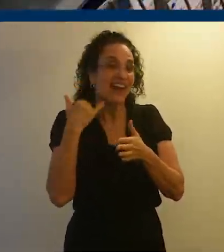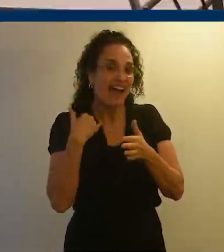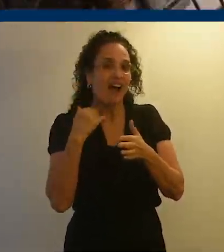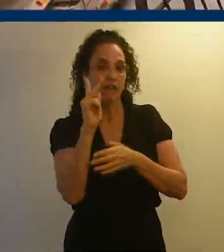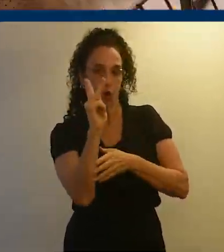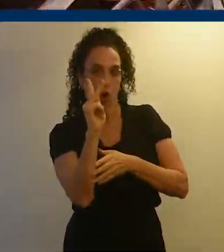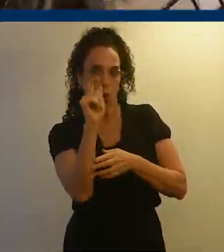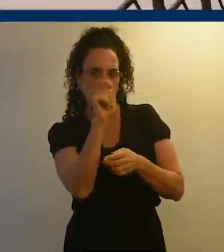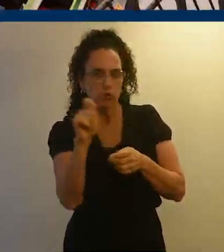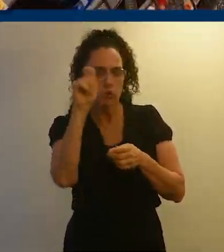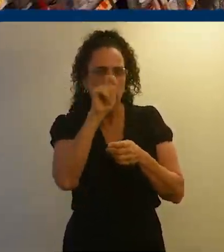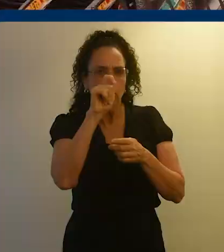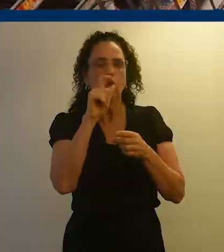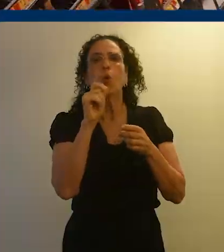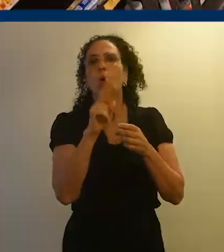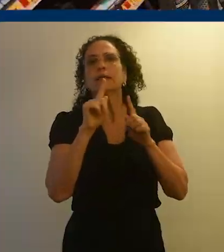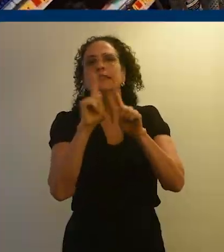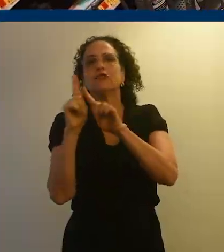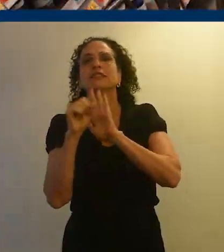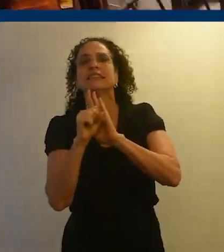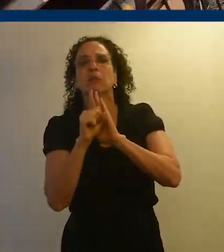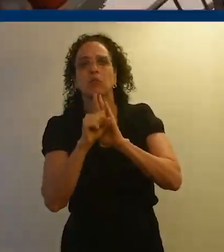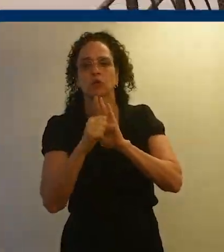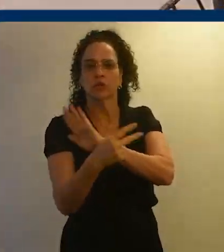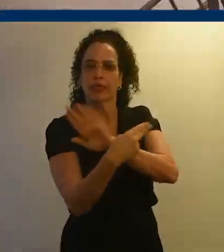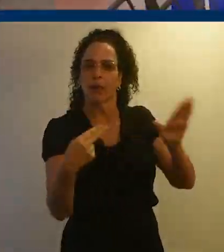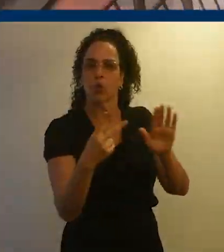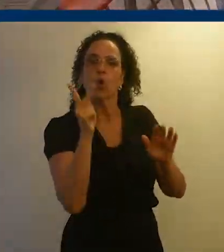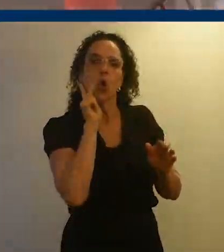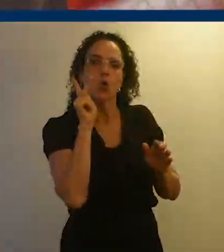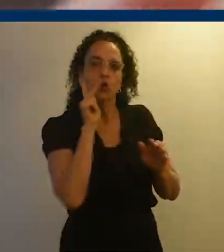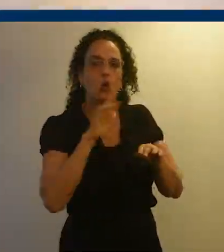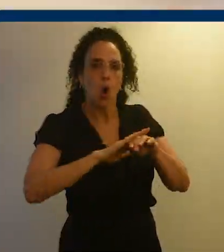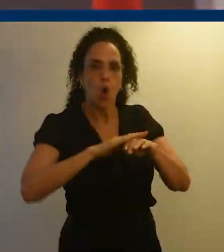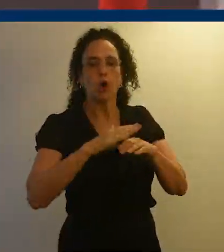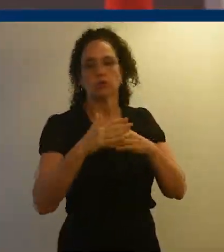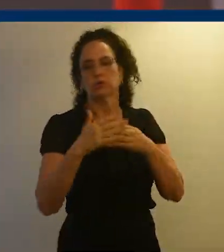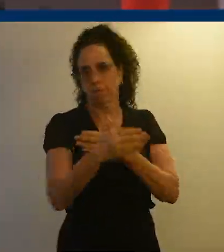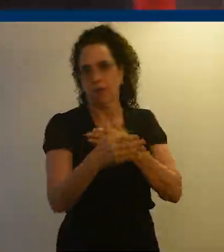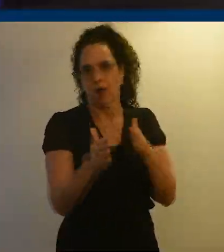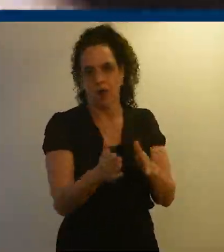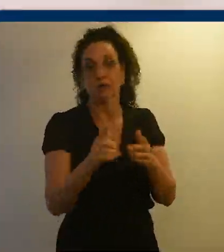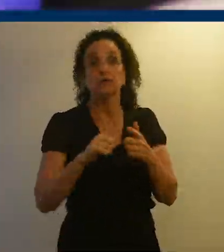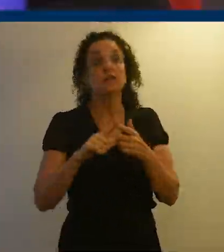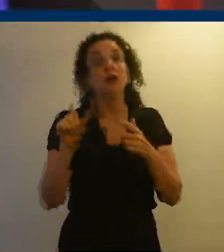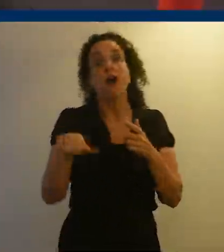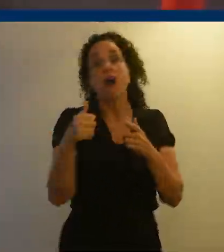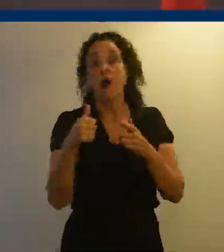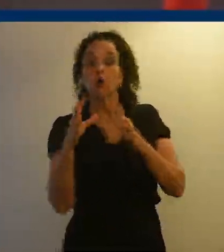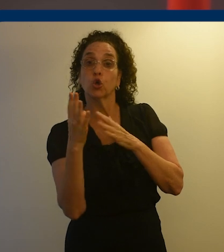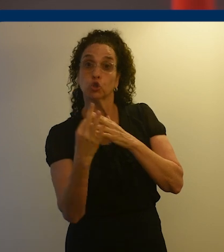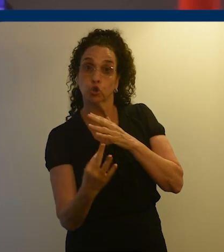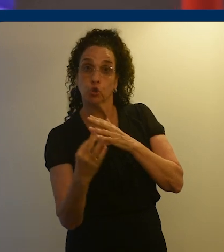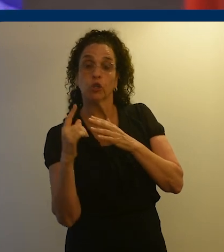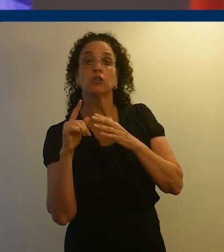in the kosher aisle of your local grocery store, or shop at a store that only sells kosher goods.